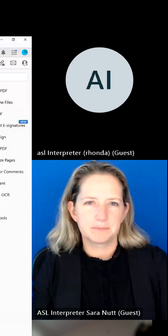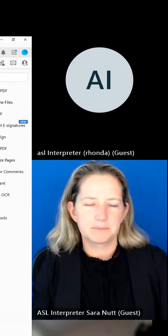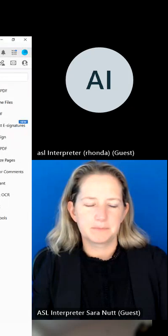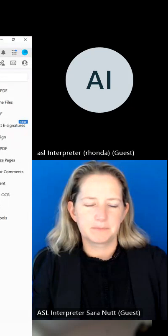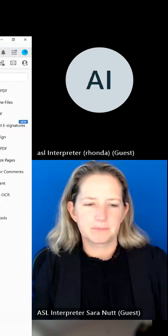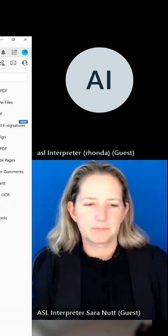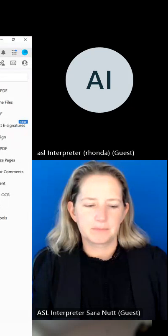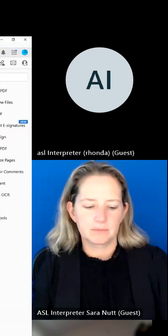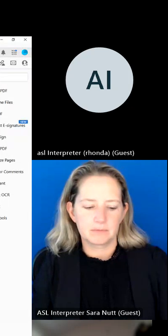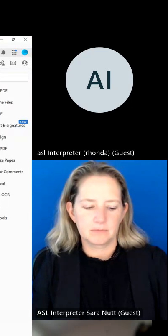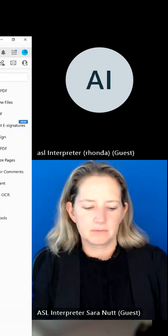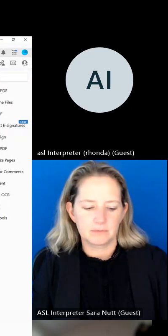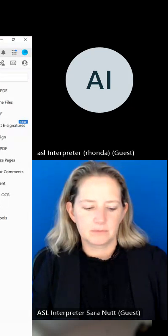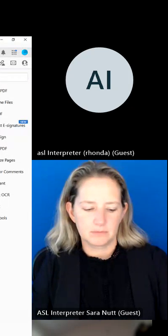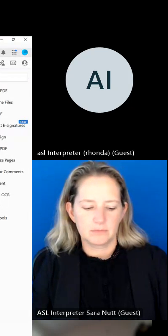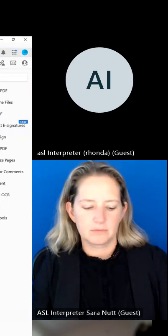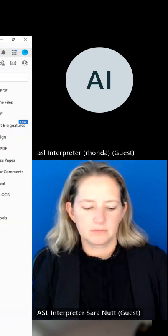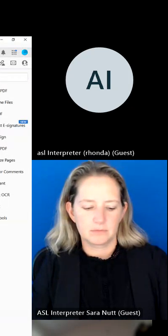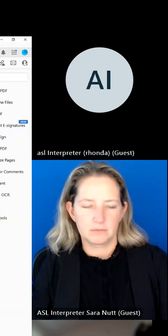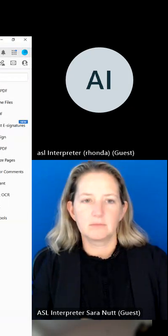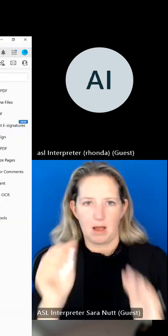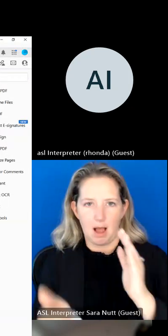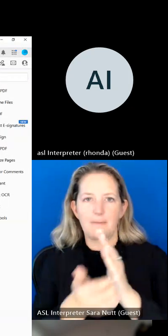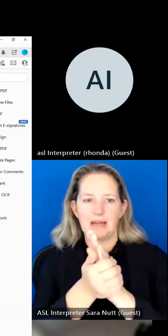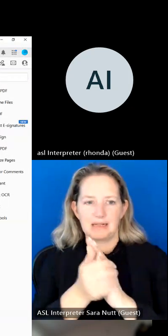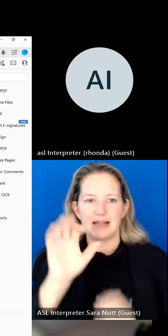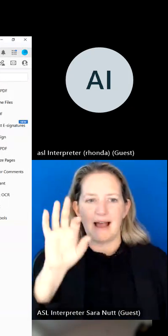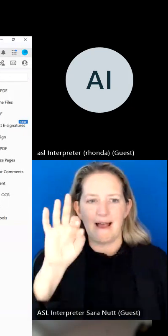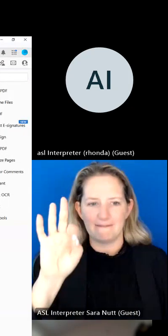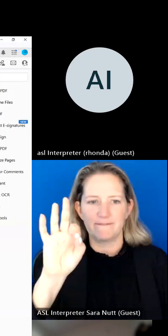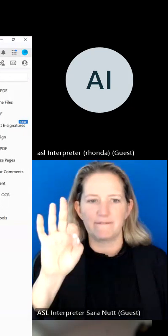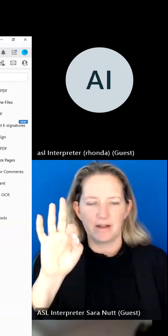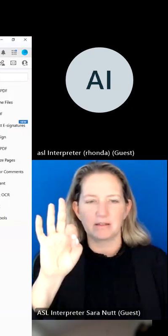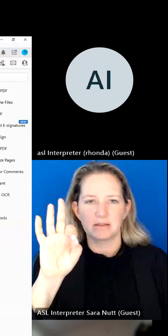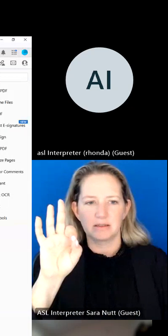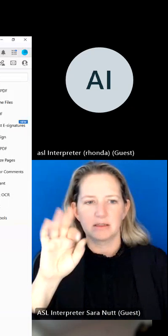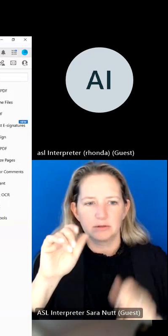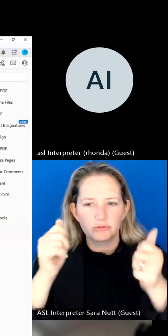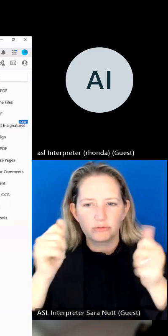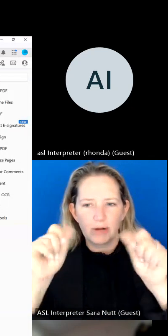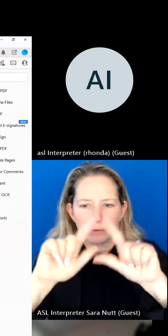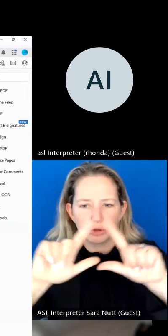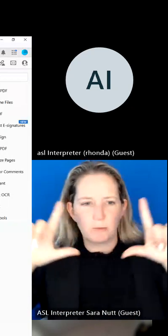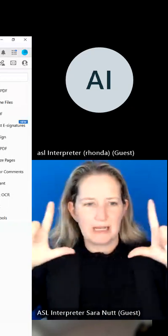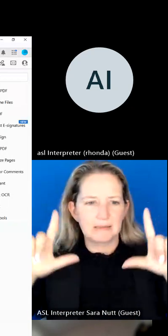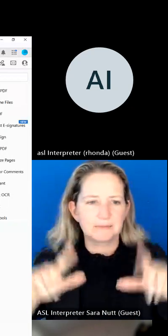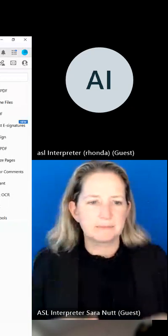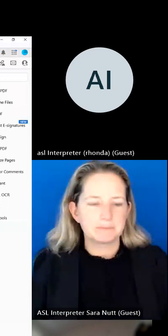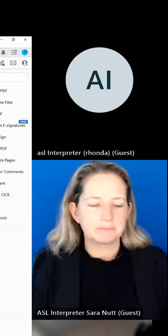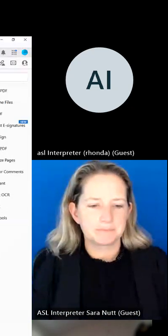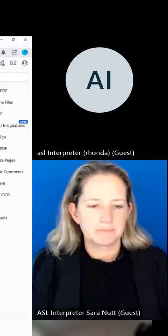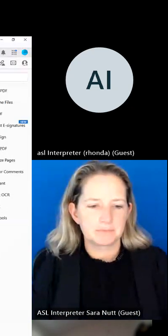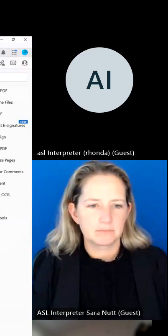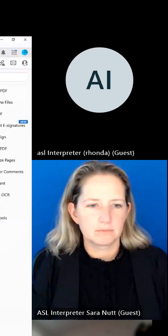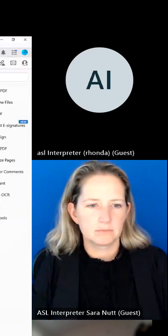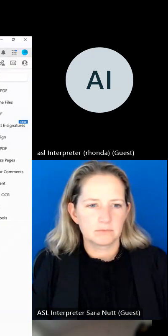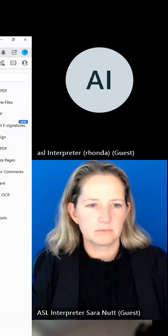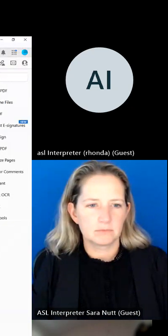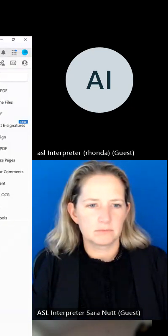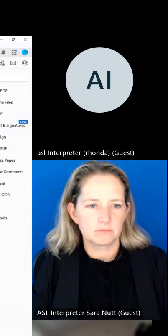So it's Appendix F. You can zoom it. I wanted you to see